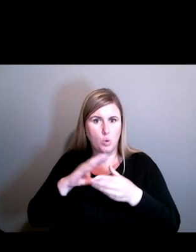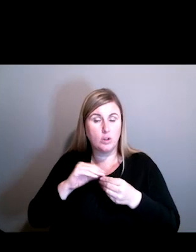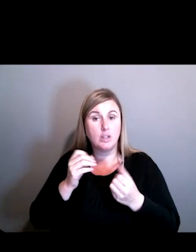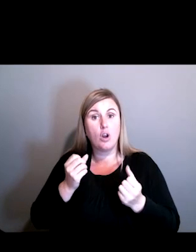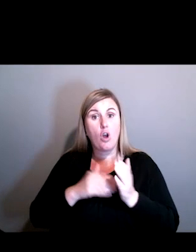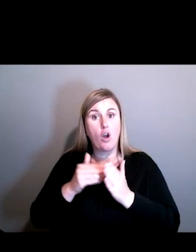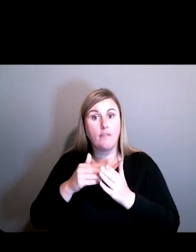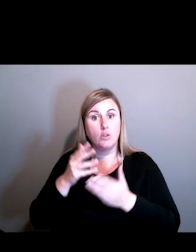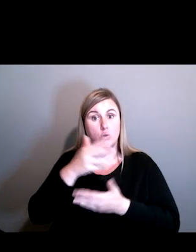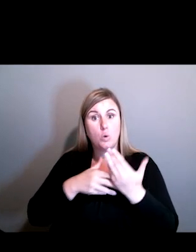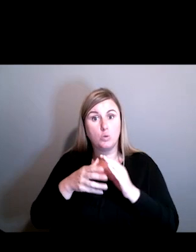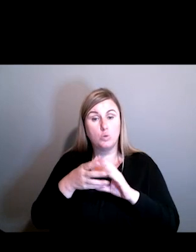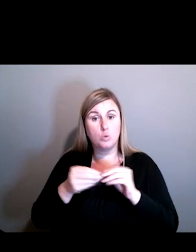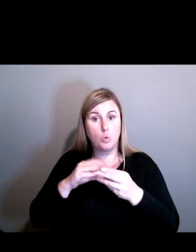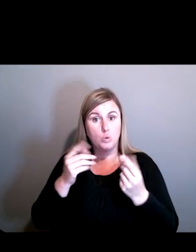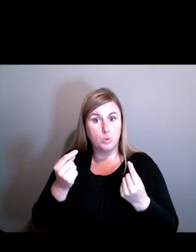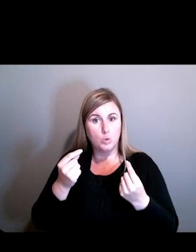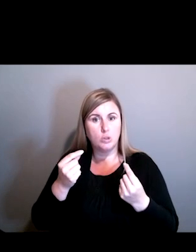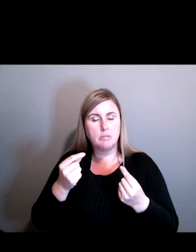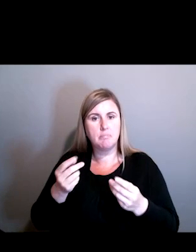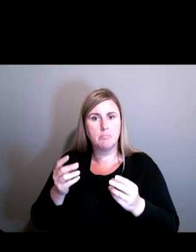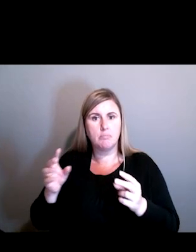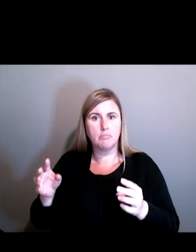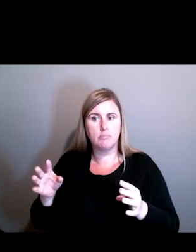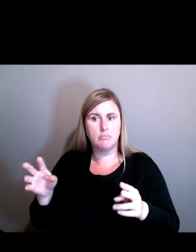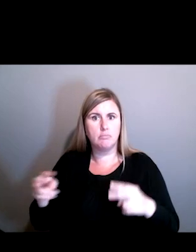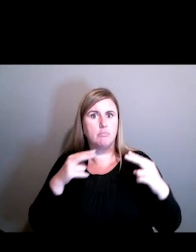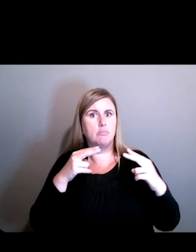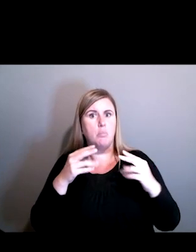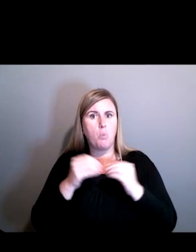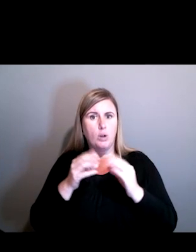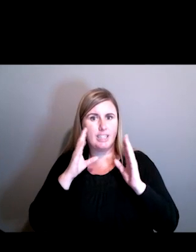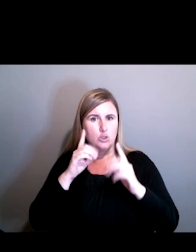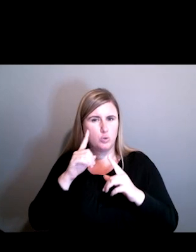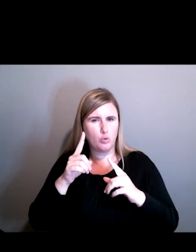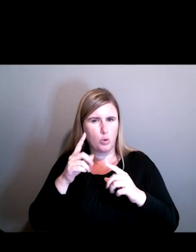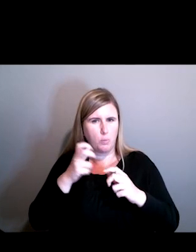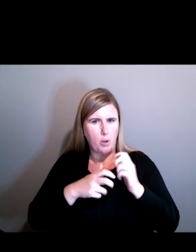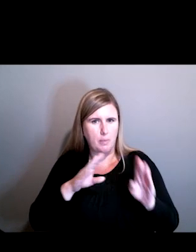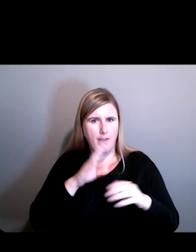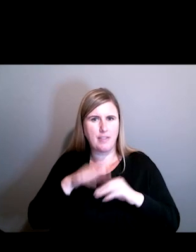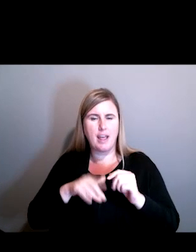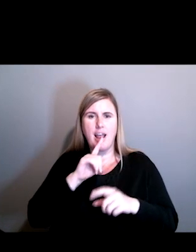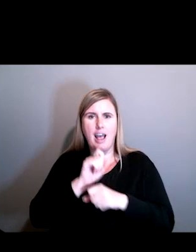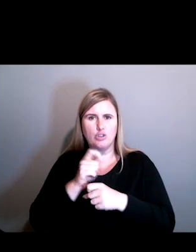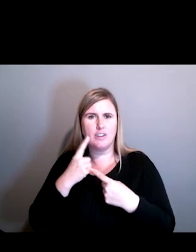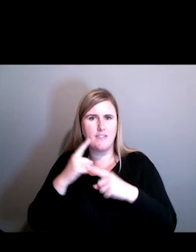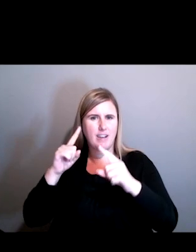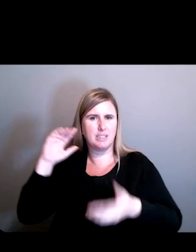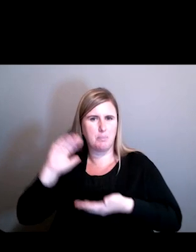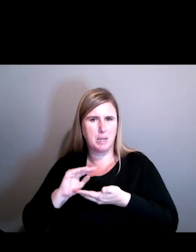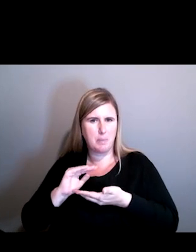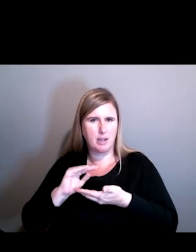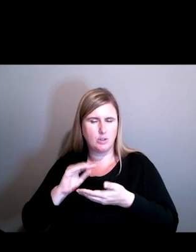social stories can do is draw more attention to problem behavior than actually effectively minimize them or